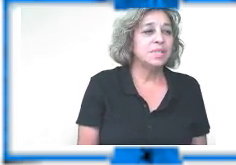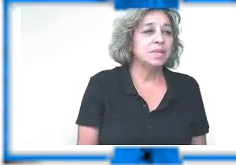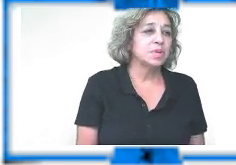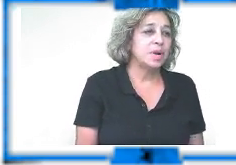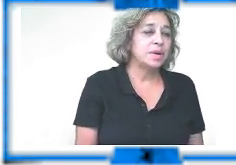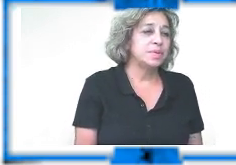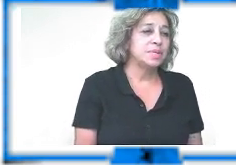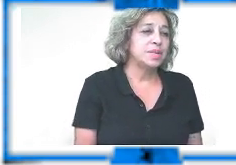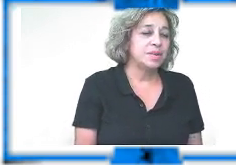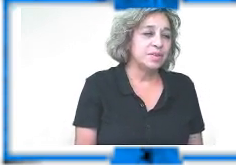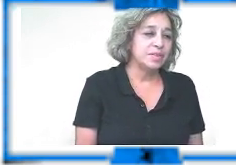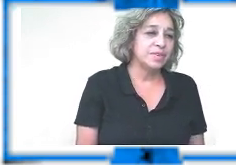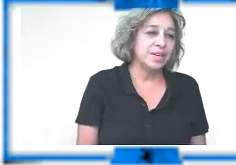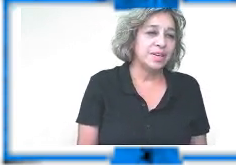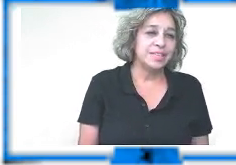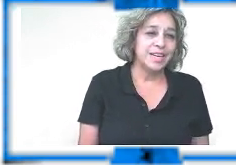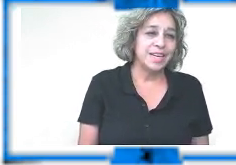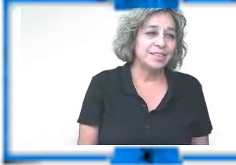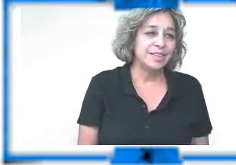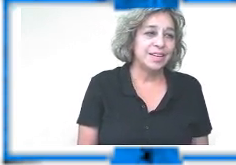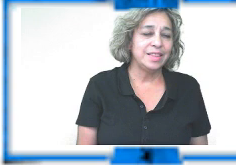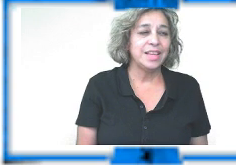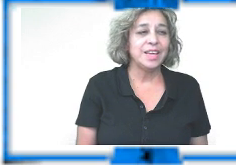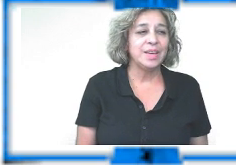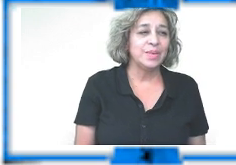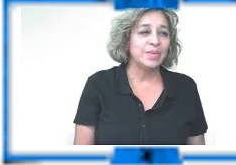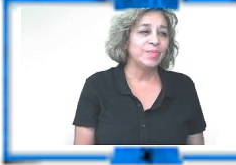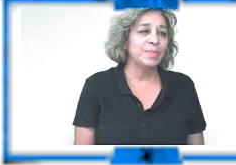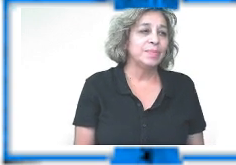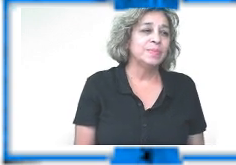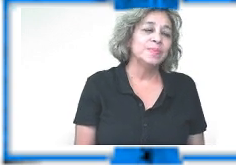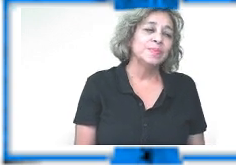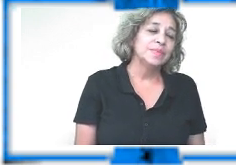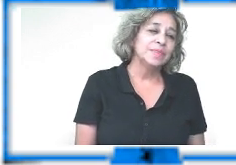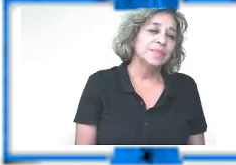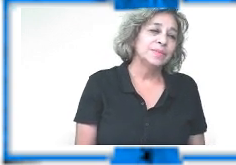I'm a subscriber to your channel, and thank you.